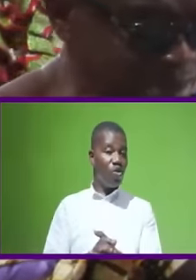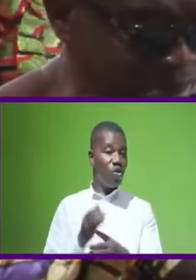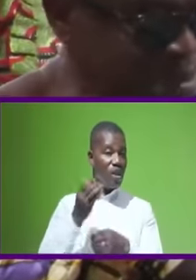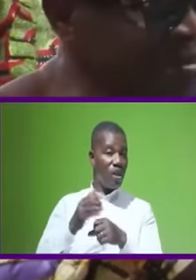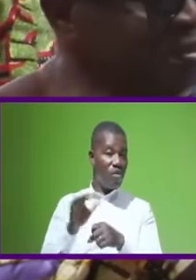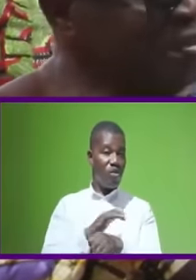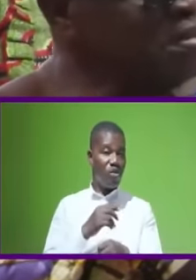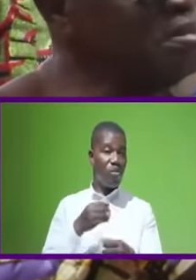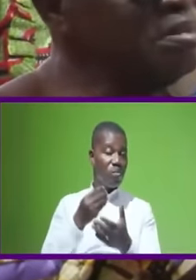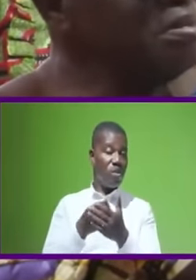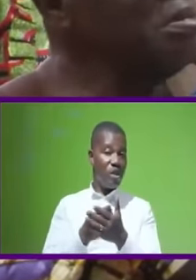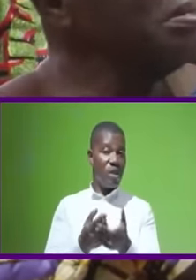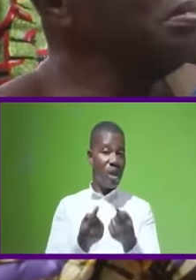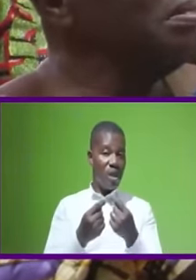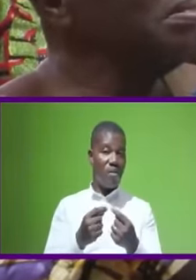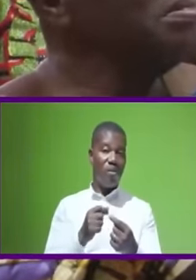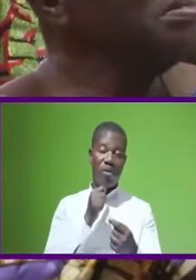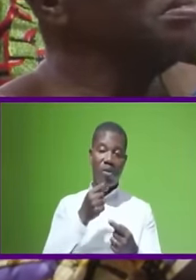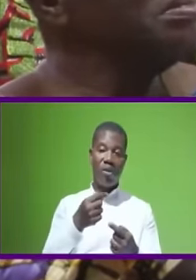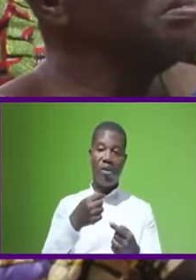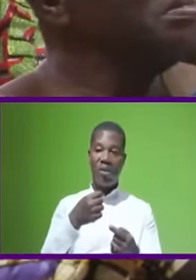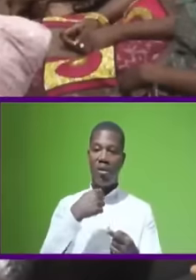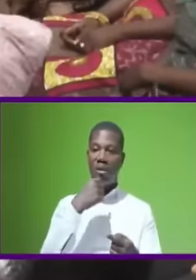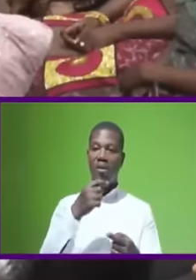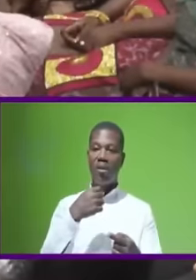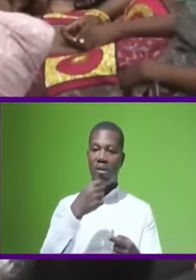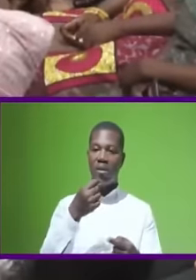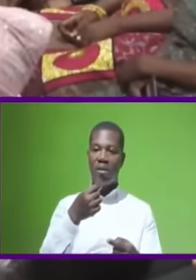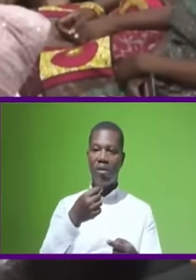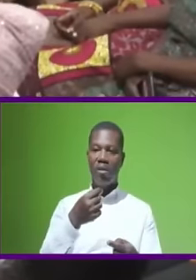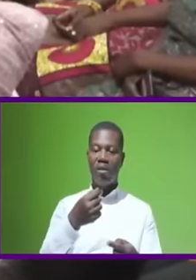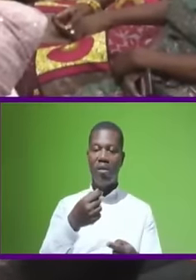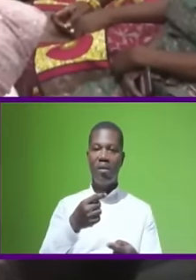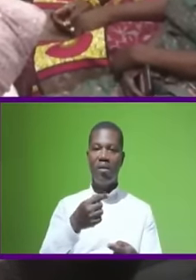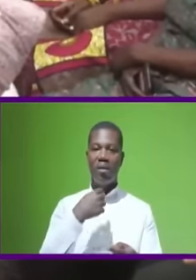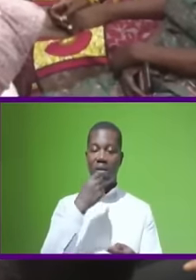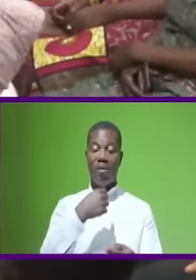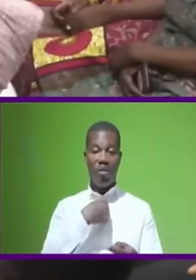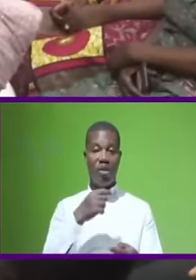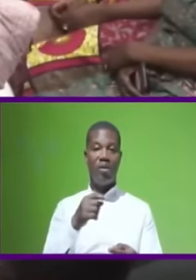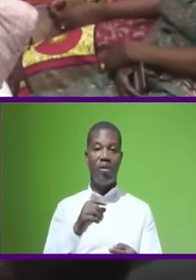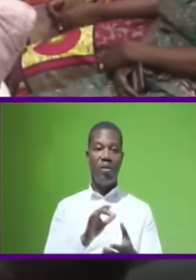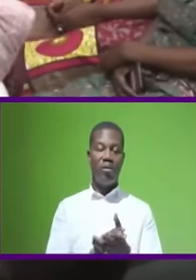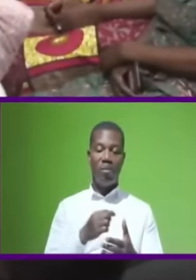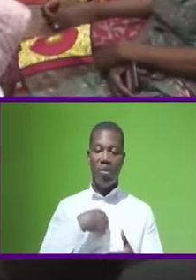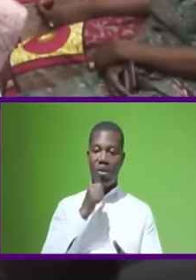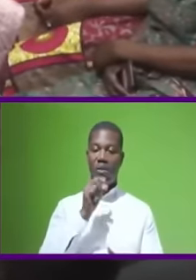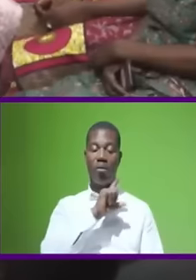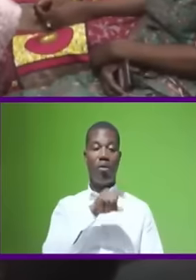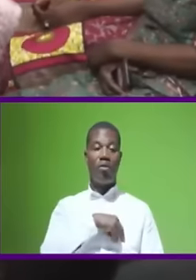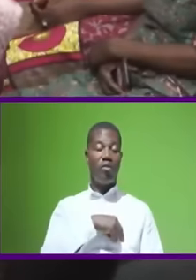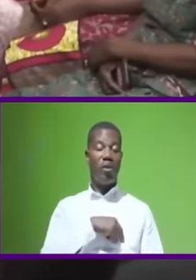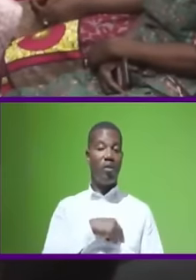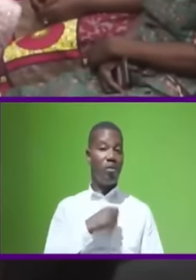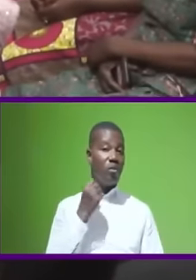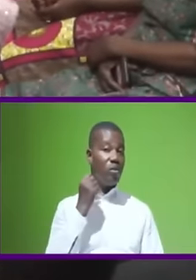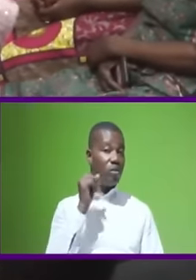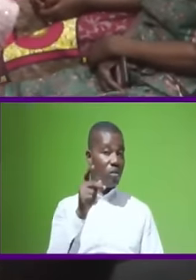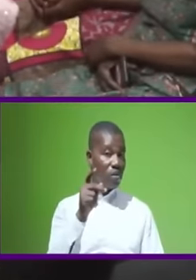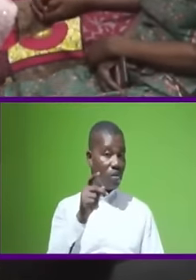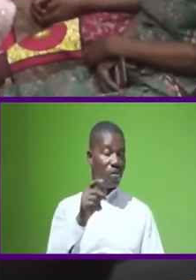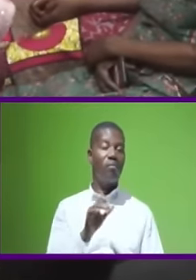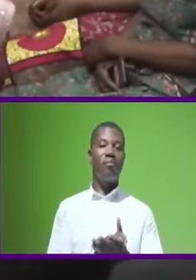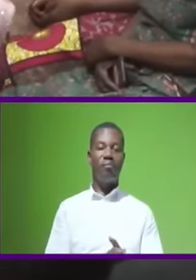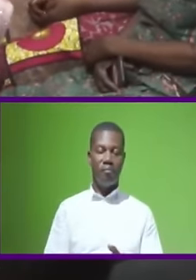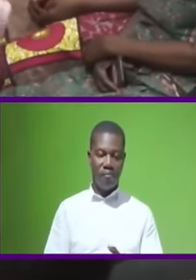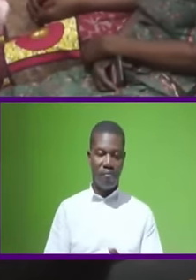So after paying all the money, they pick funds and then they give caution that when I come, do not come and tell me I do not